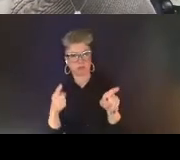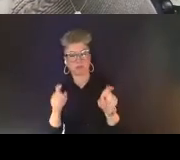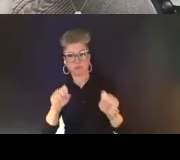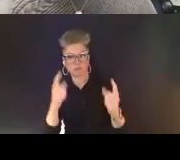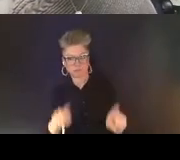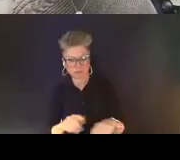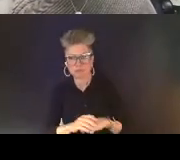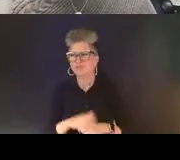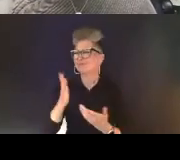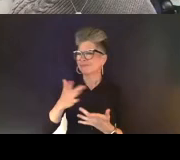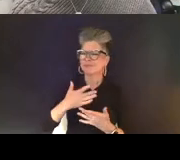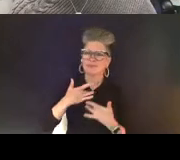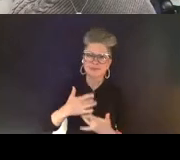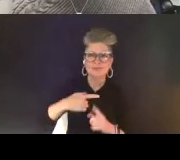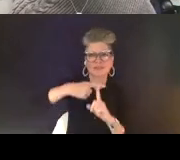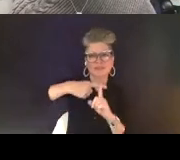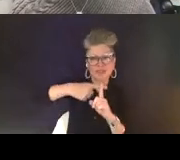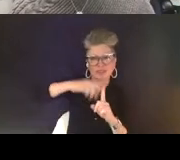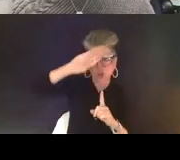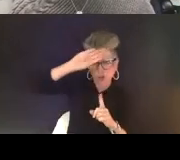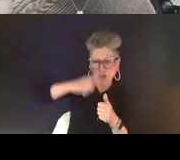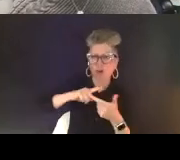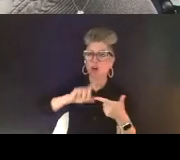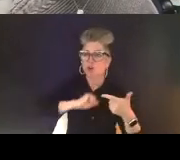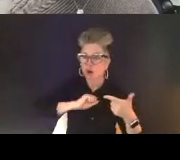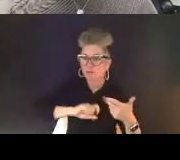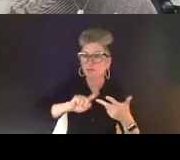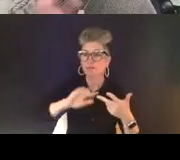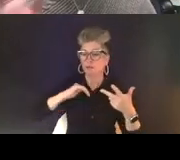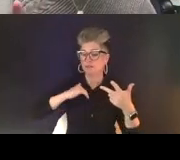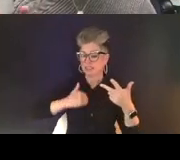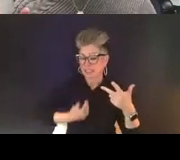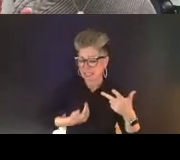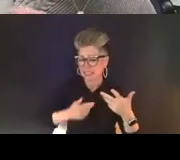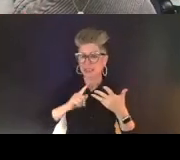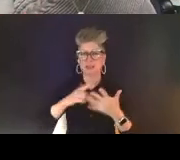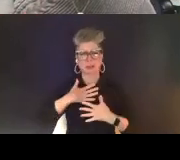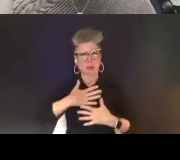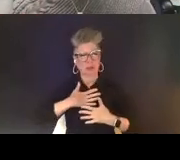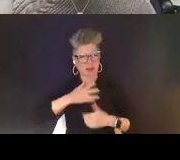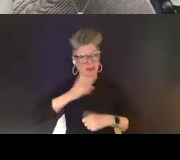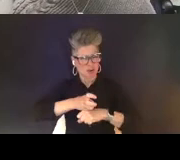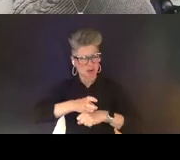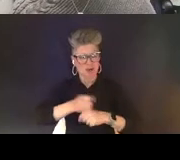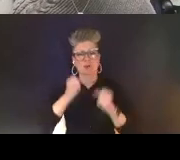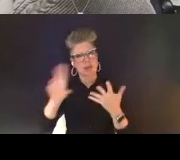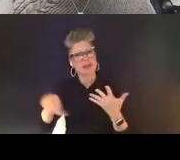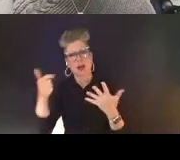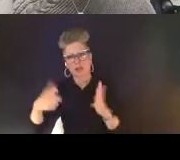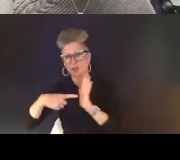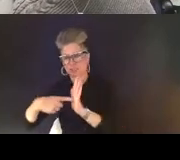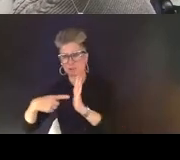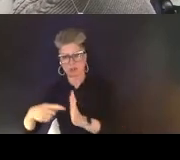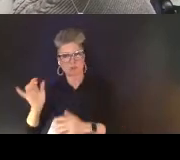be fever, cough, fatigue, and difficulty breathing. There's a number of other symptoms that people experience that's